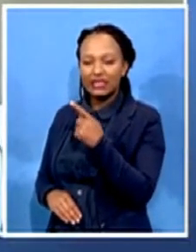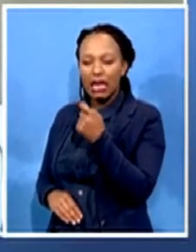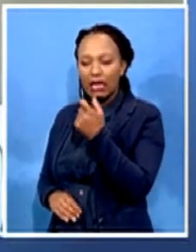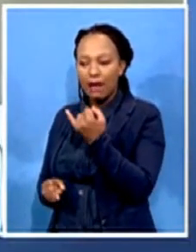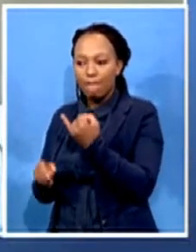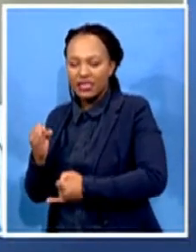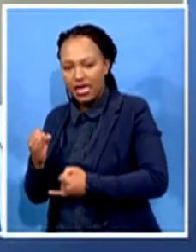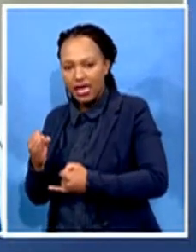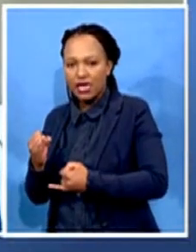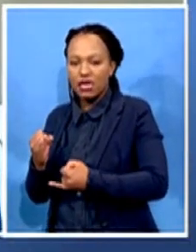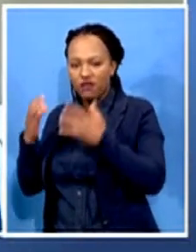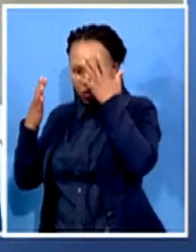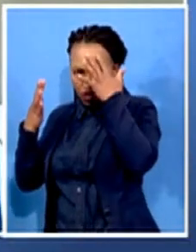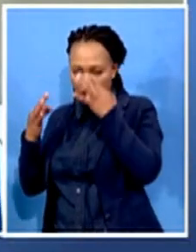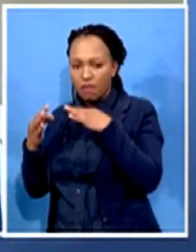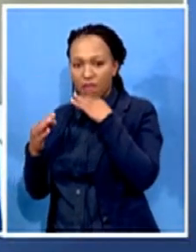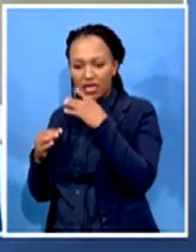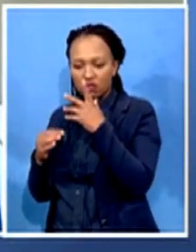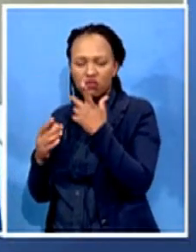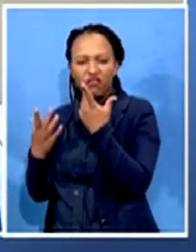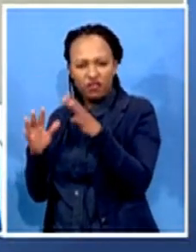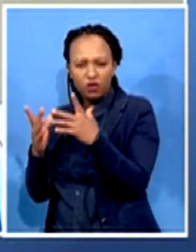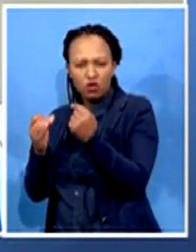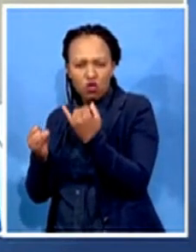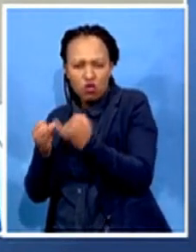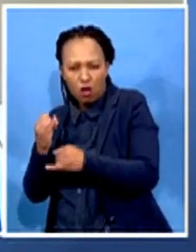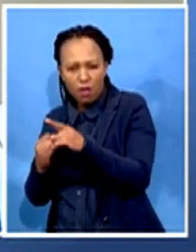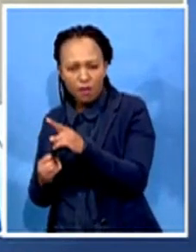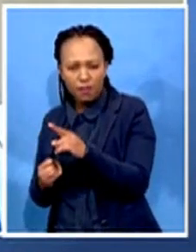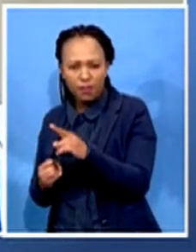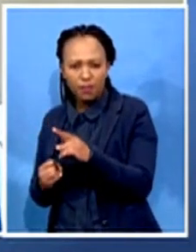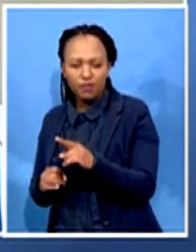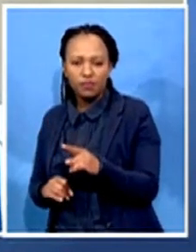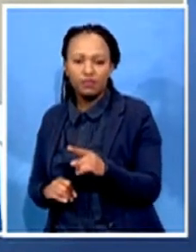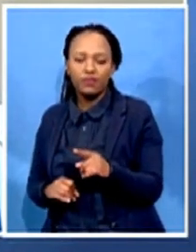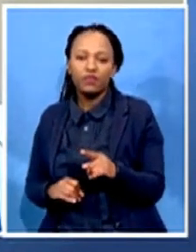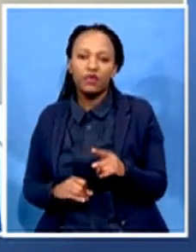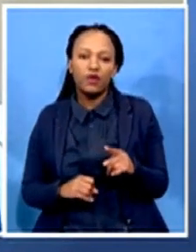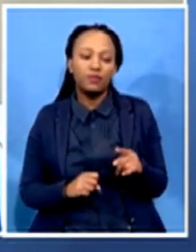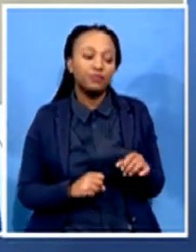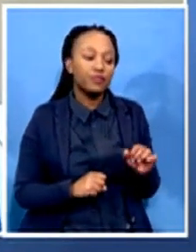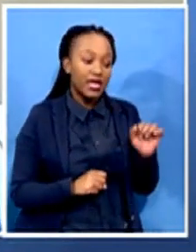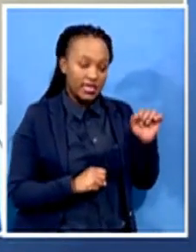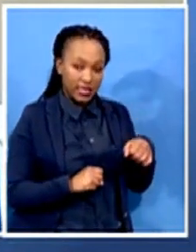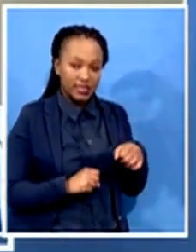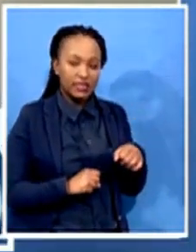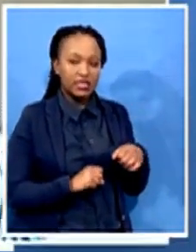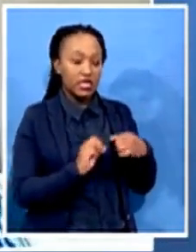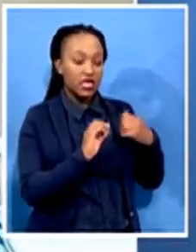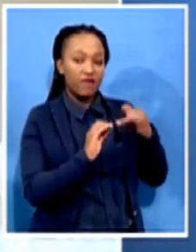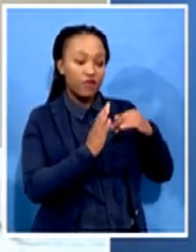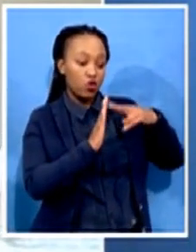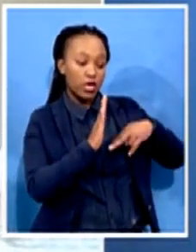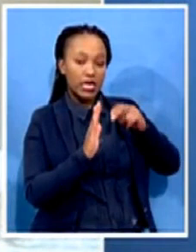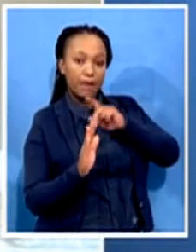own? Well, it is certainly, if you read the President's own statement and what he